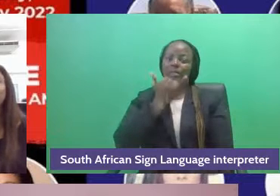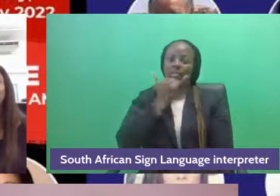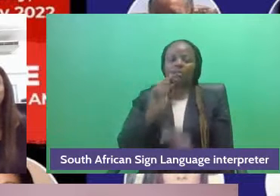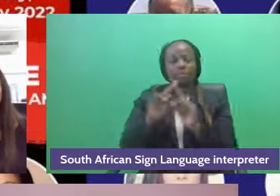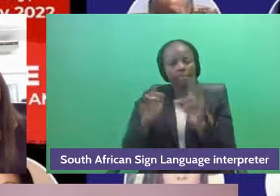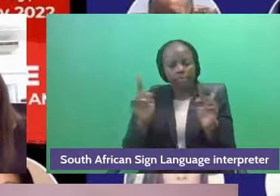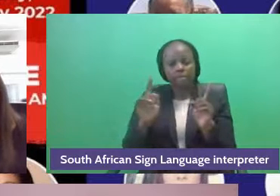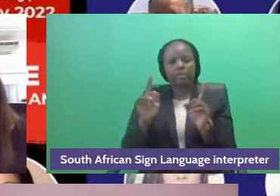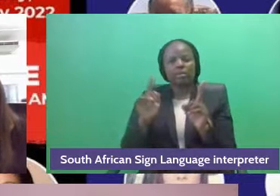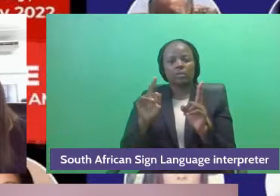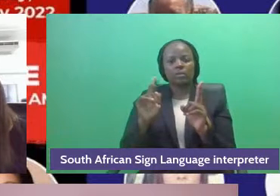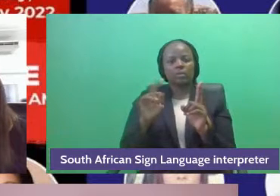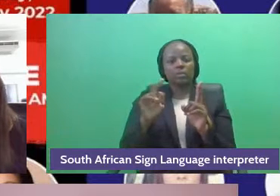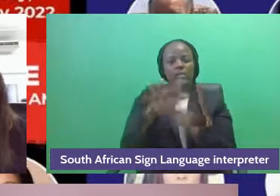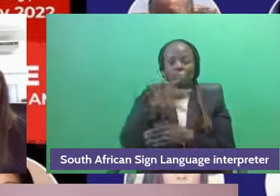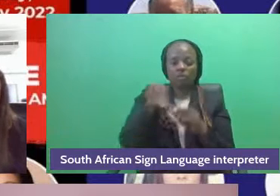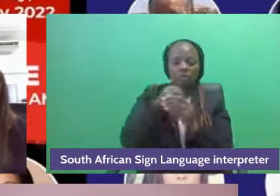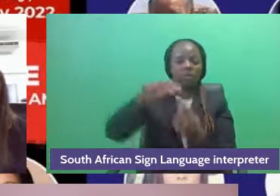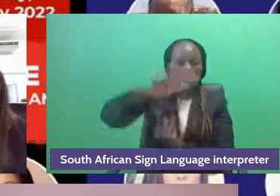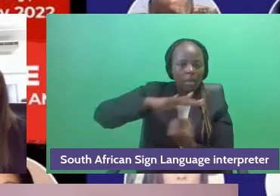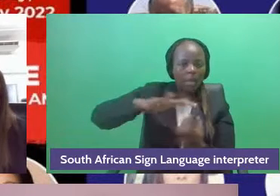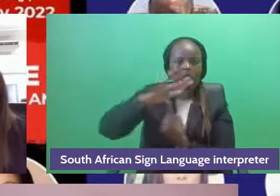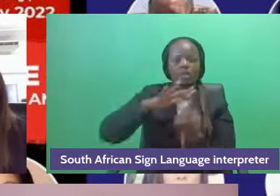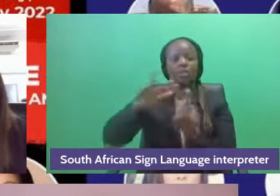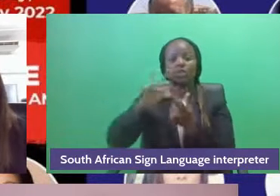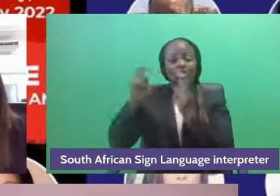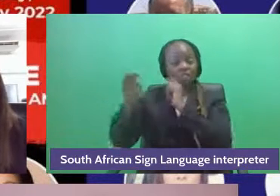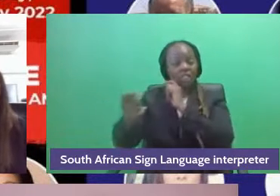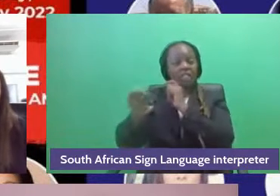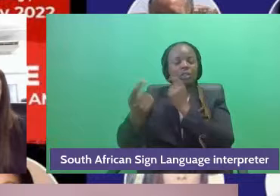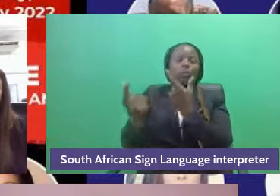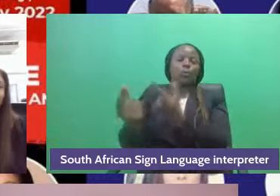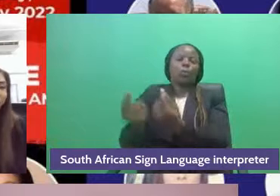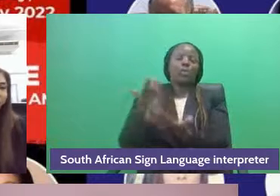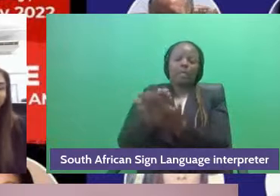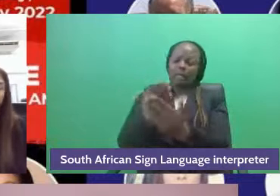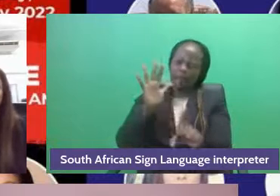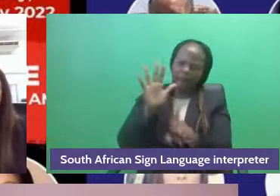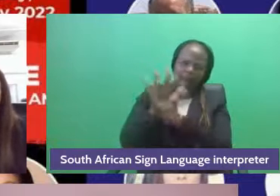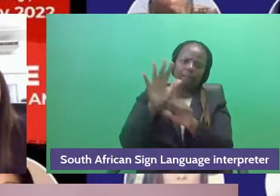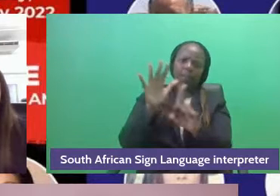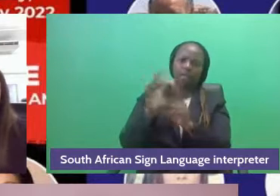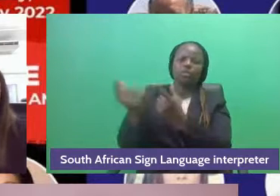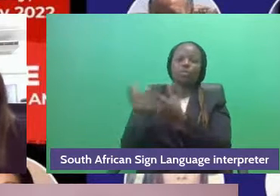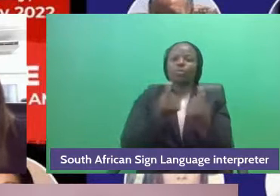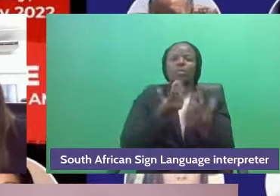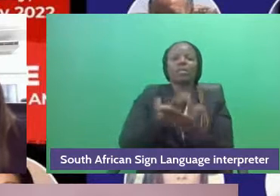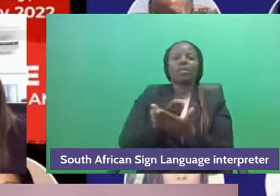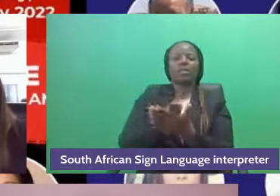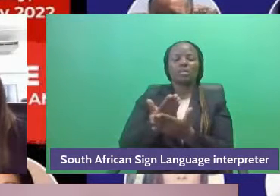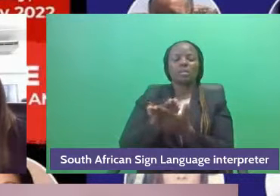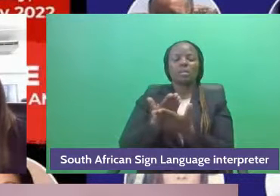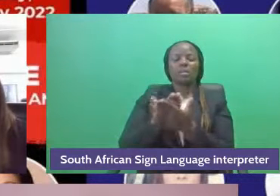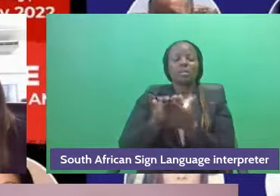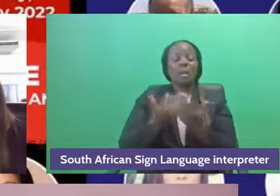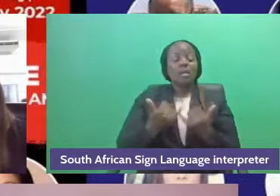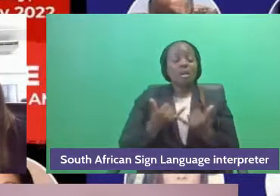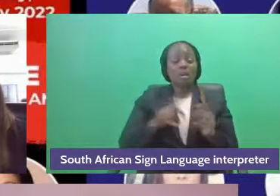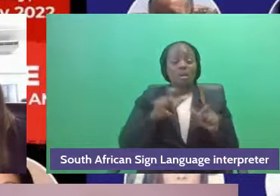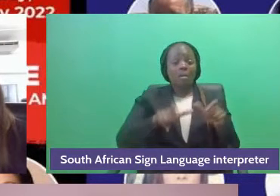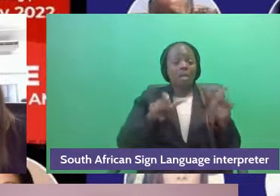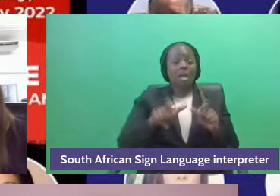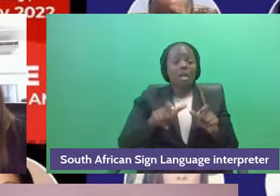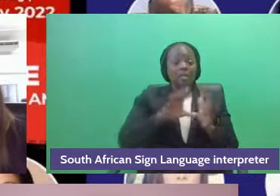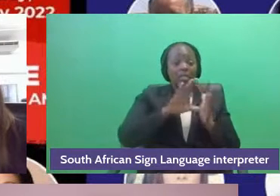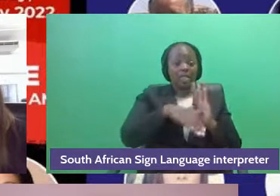to be in the spaces where we're going to effect that kind of change. And the slogan, nothing about us without us, is always at the